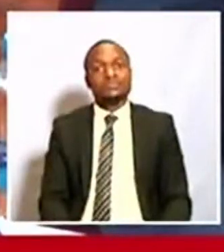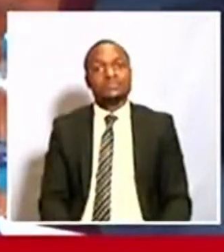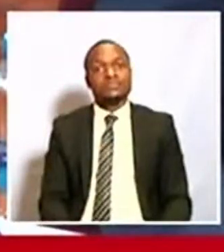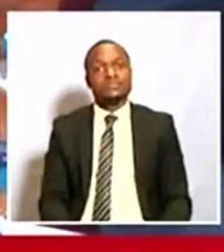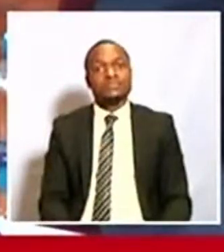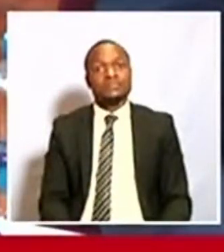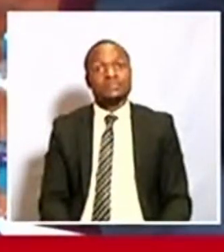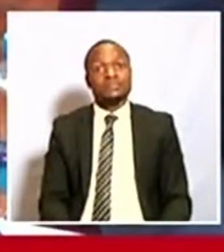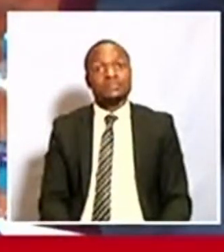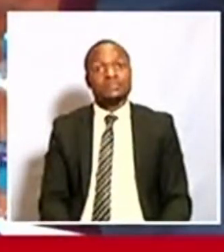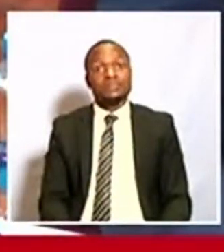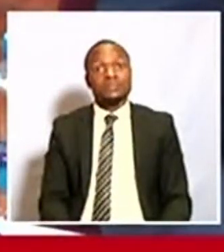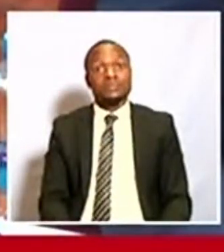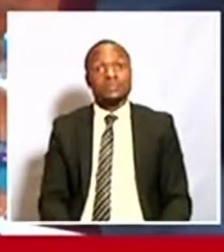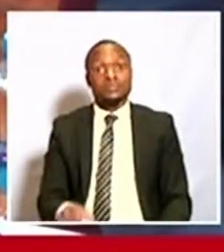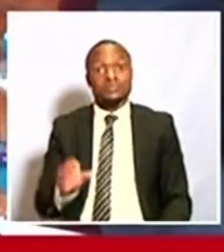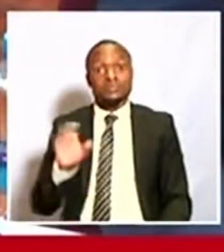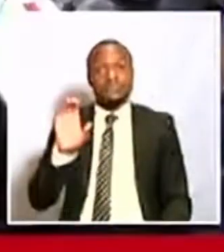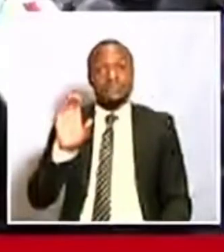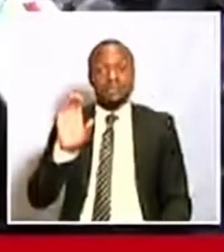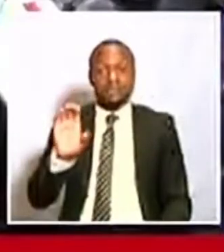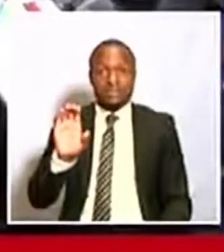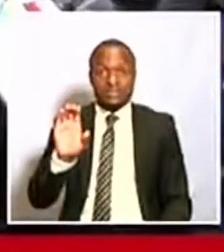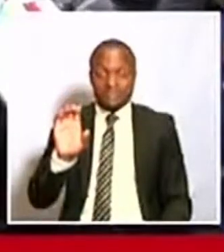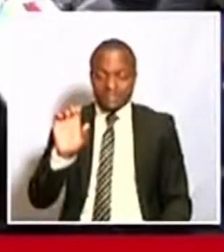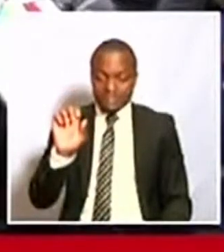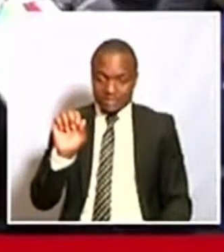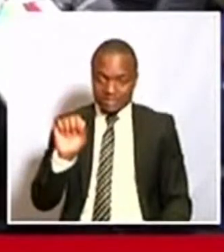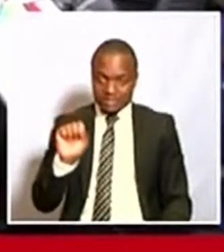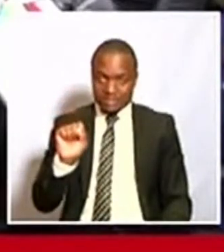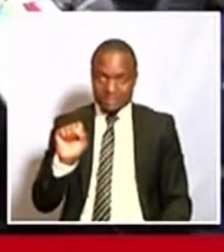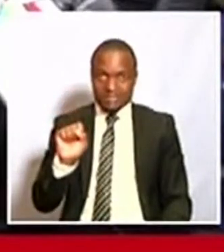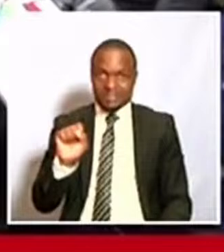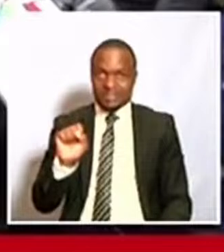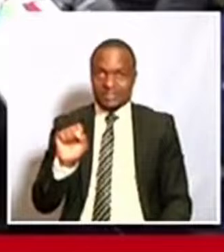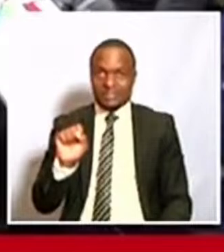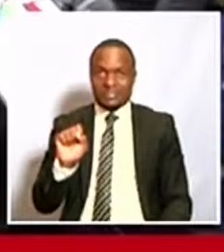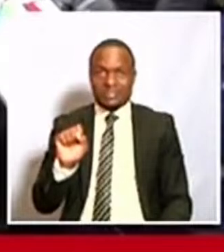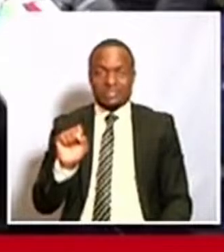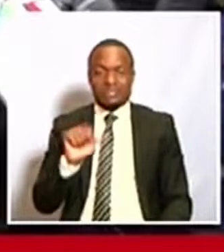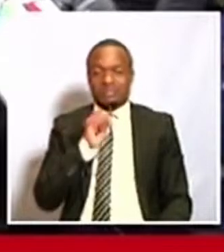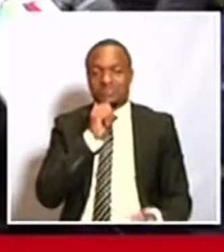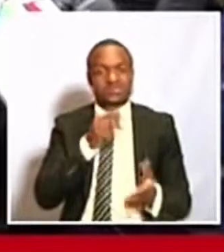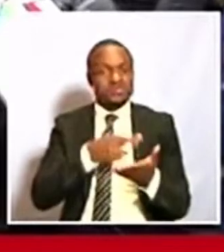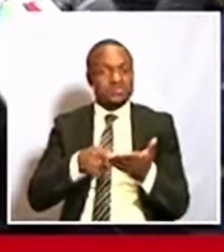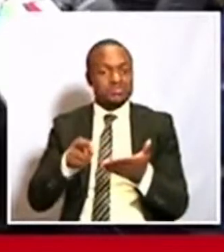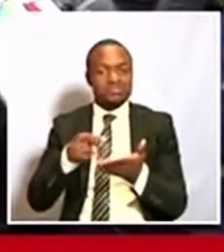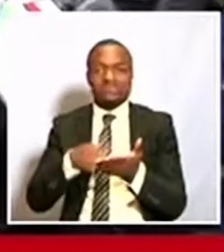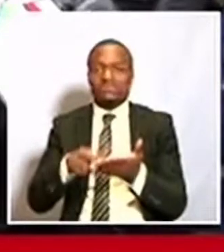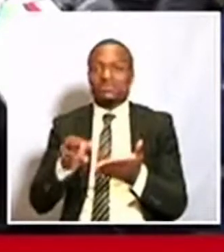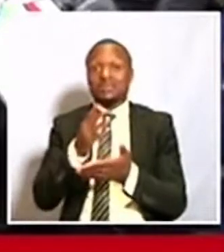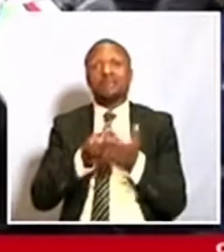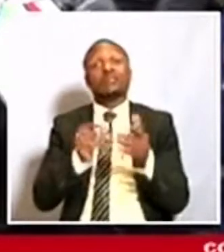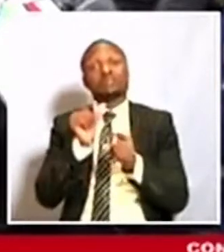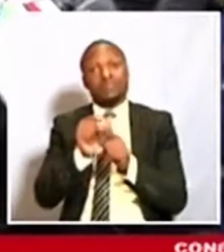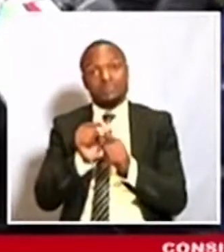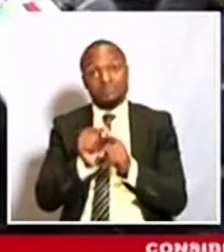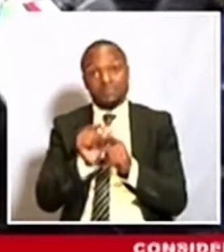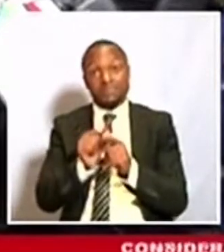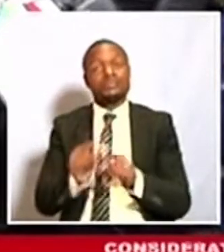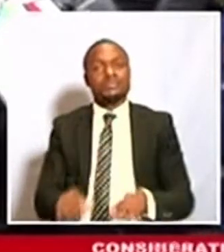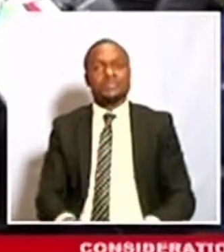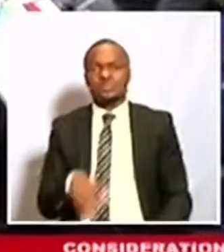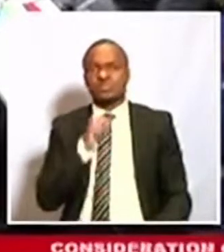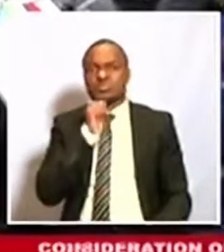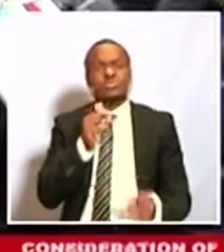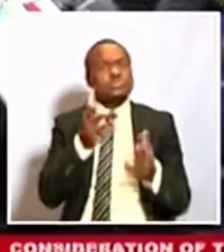That's a contribution. The CS is skipping some of the words that are in his document. Is it not? Is it that he